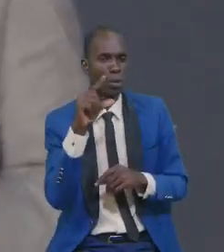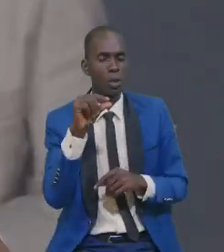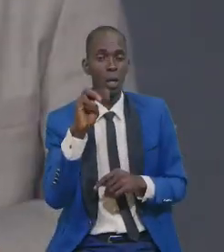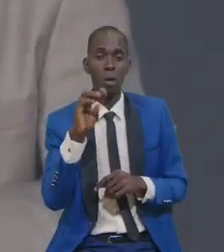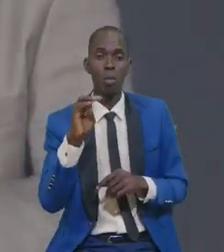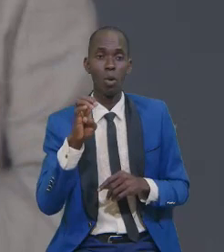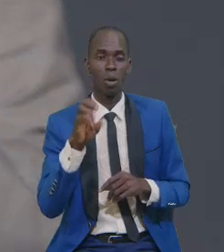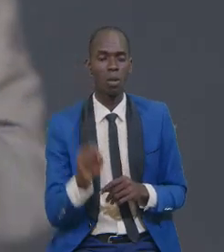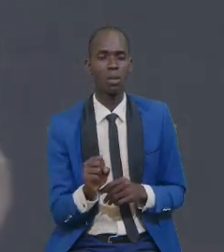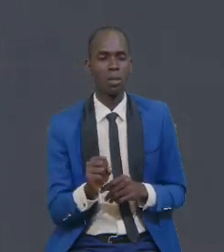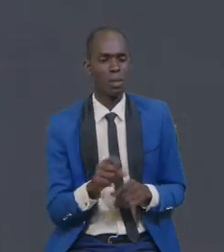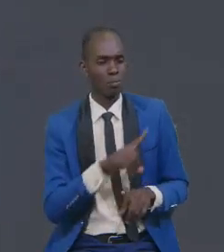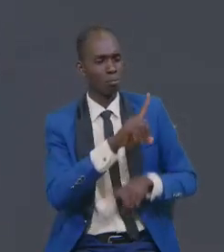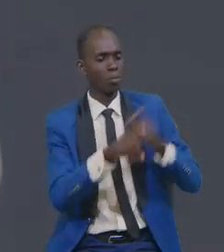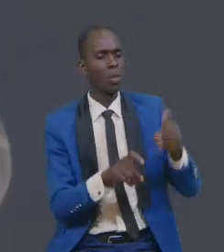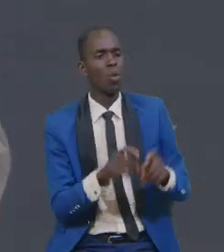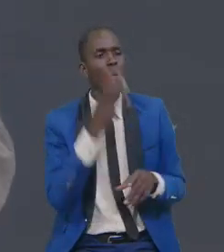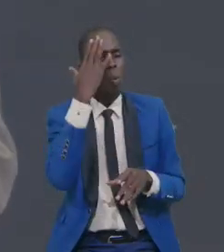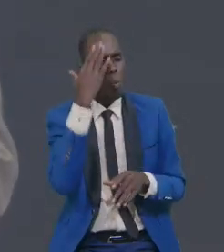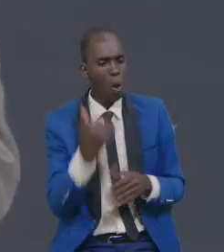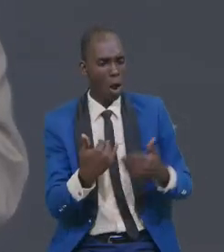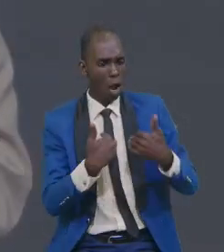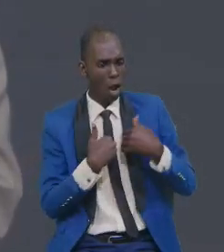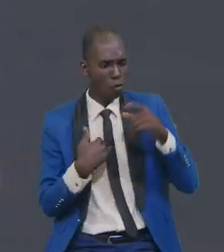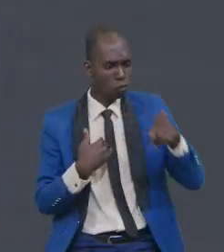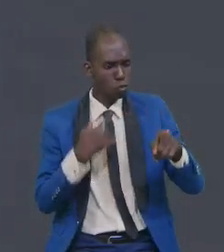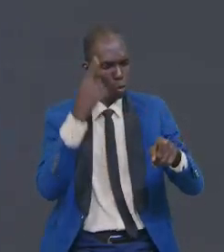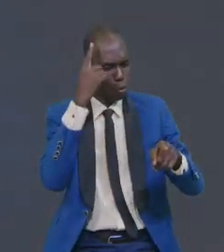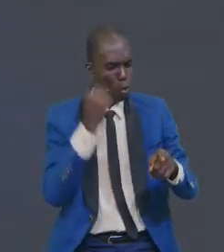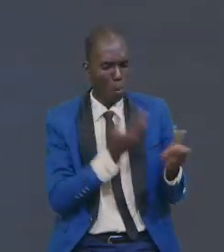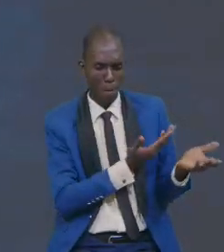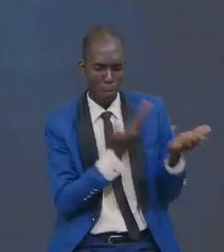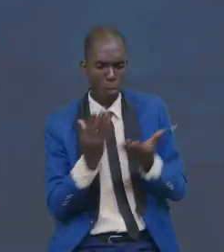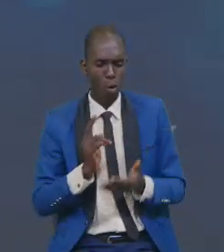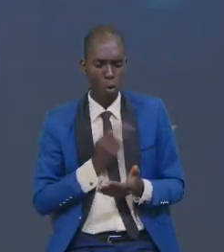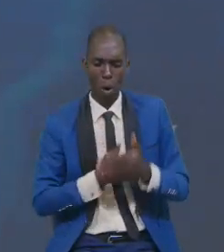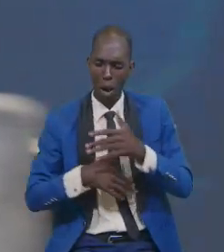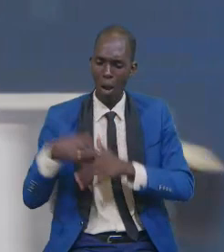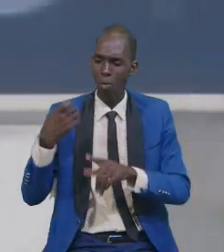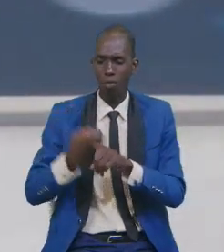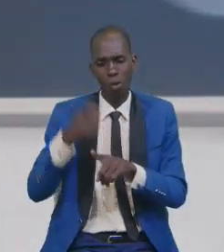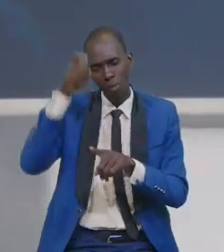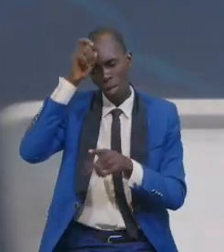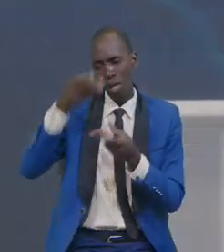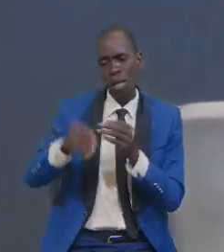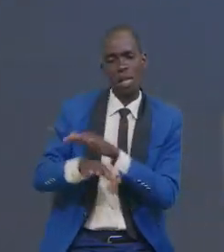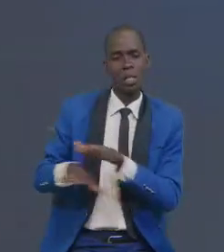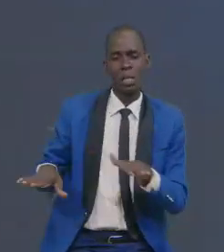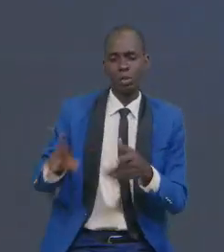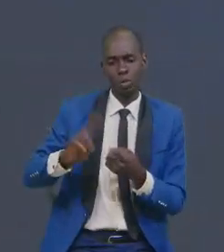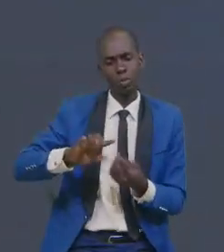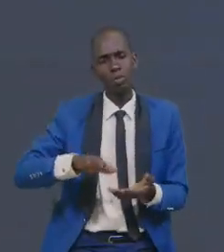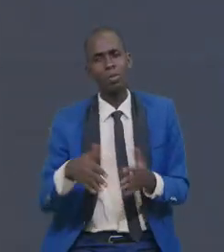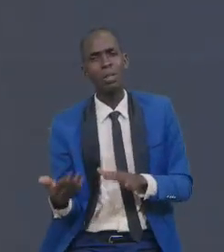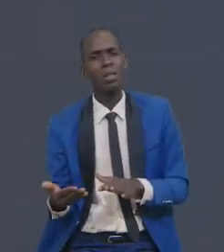ye brought us up out of Egypt to die? You'll be thinking of death, my